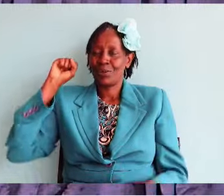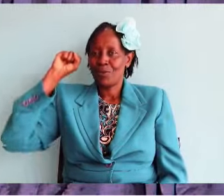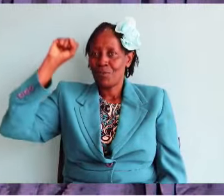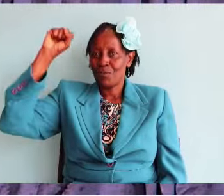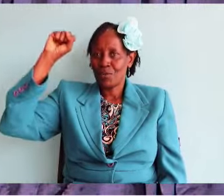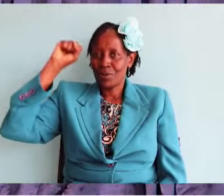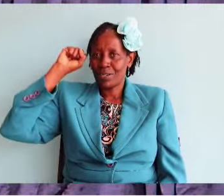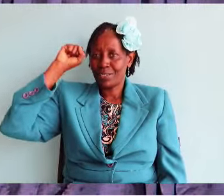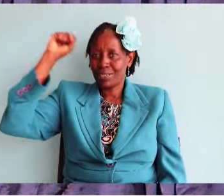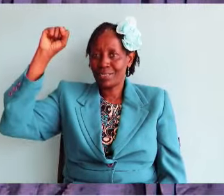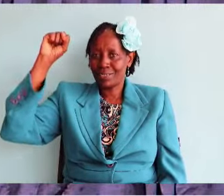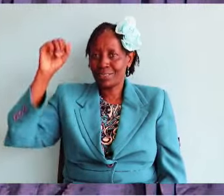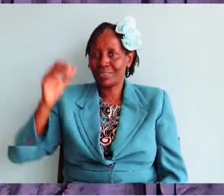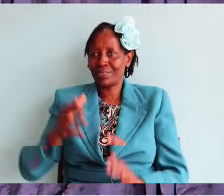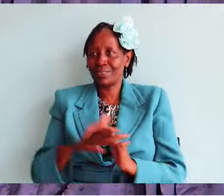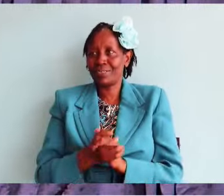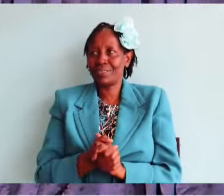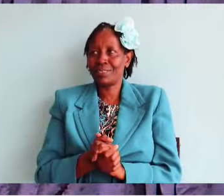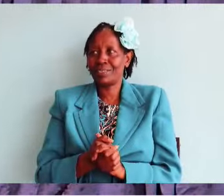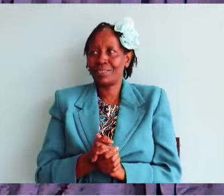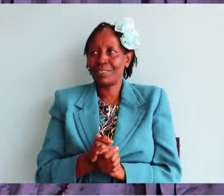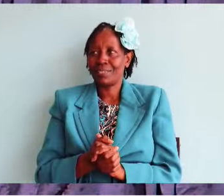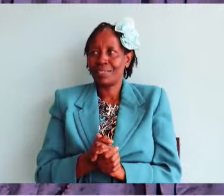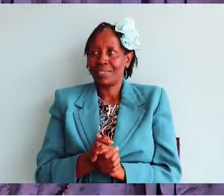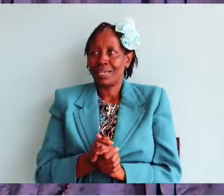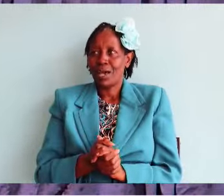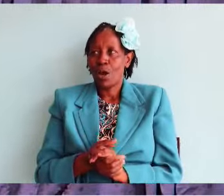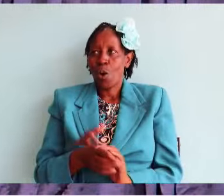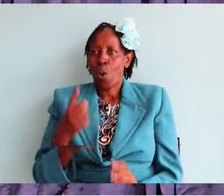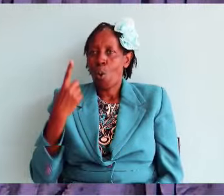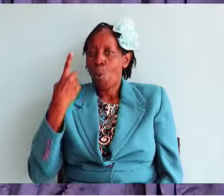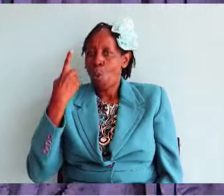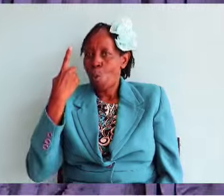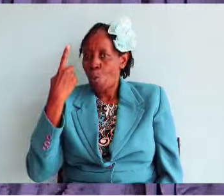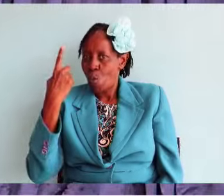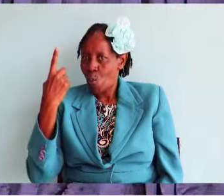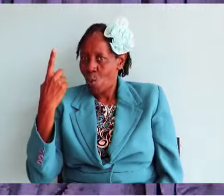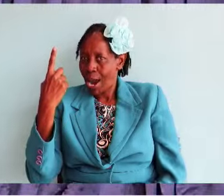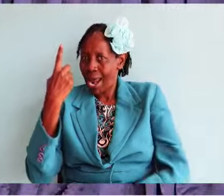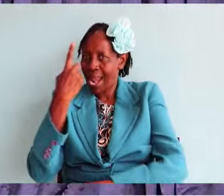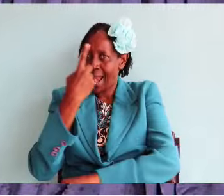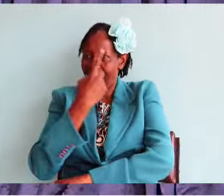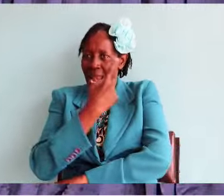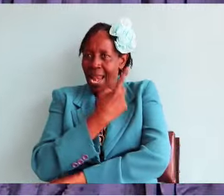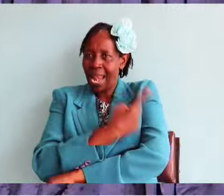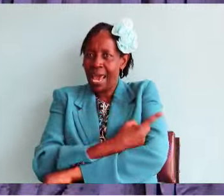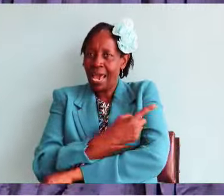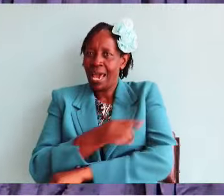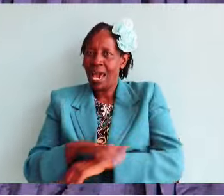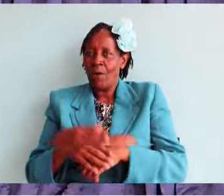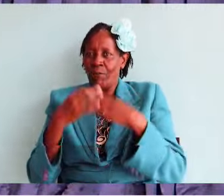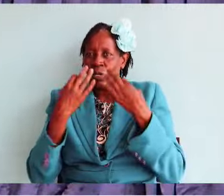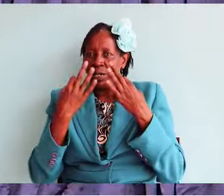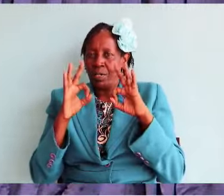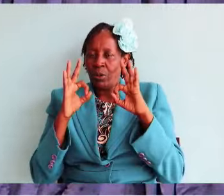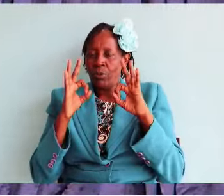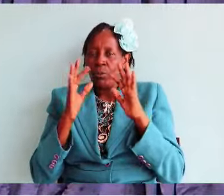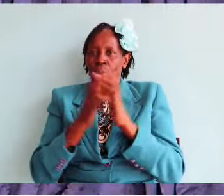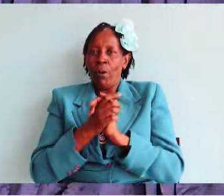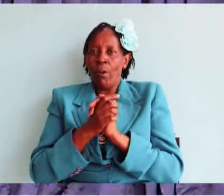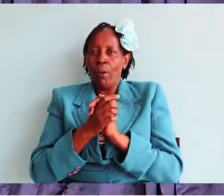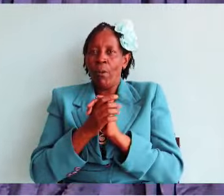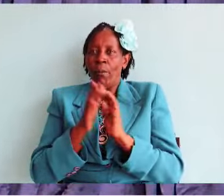not in church. Because one time that there was a democracy in the church, many things went